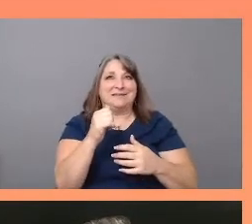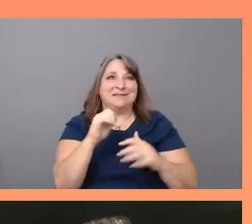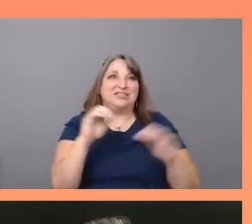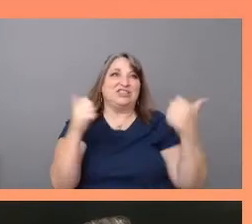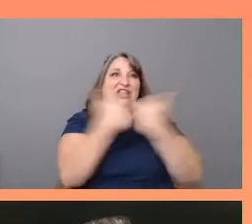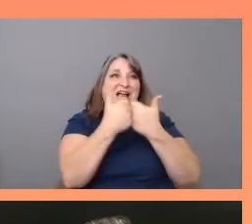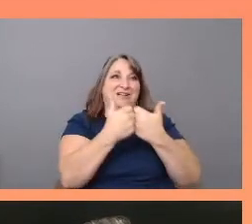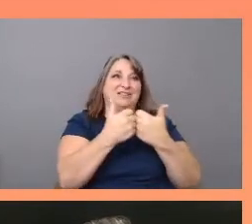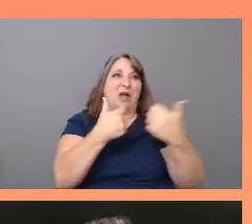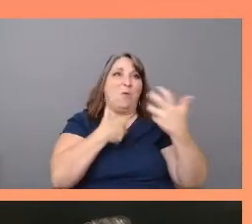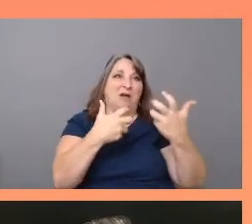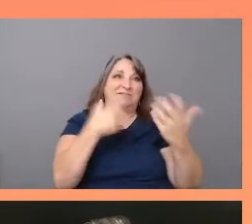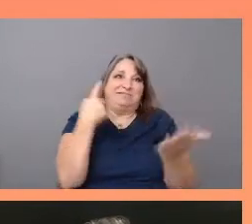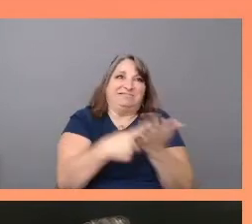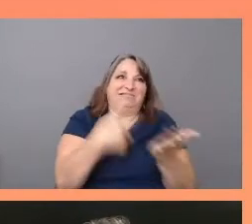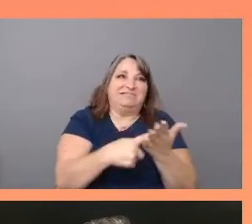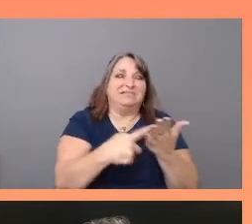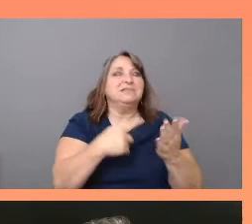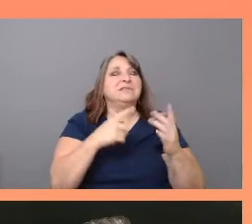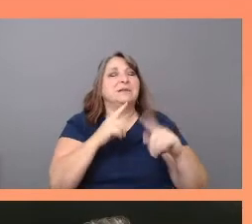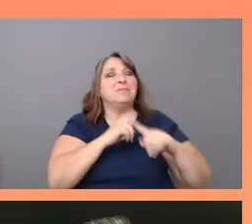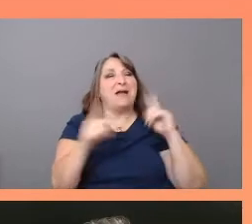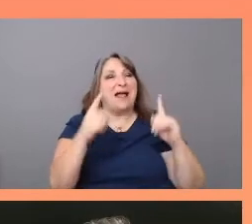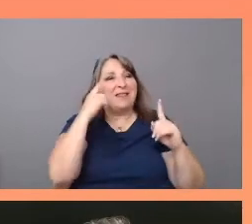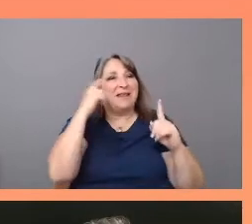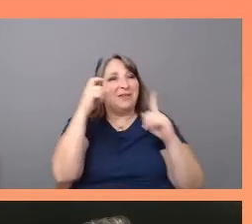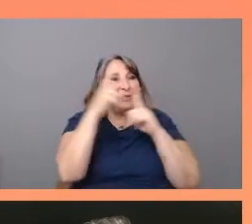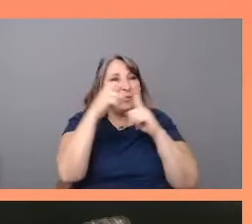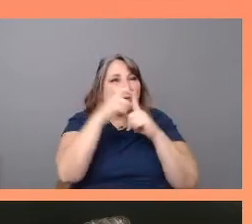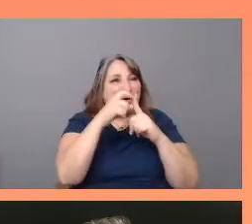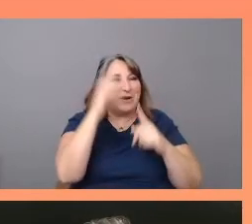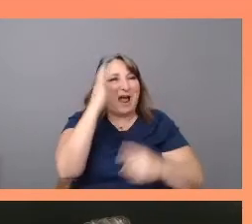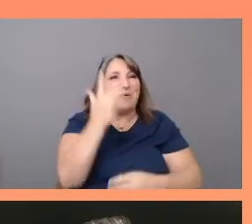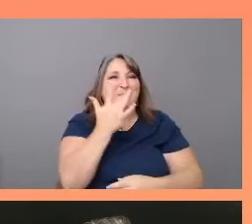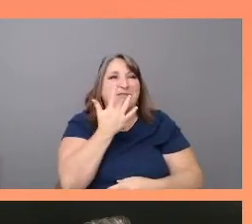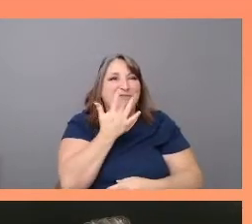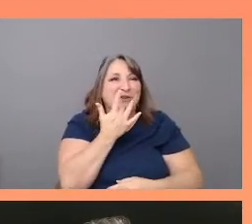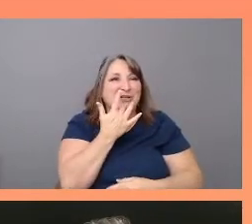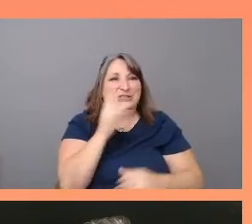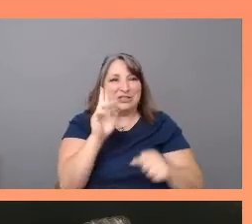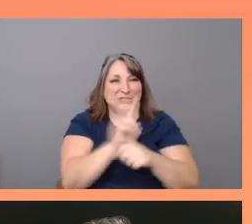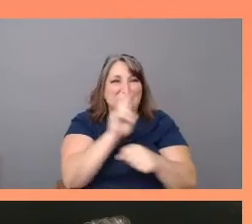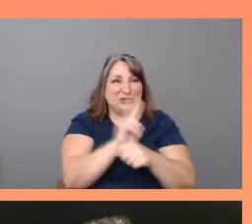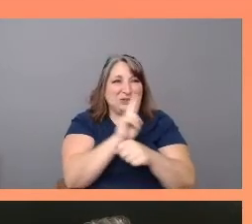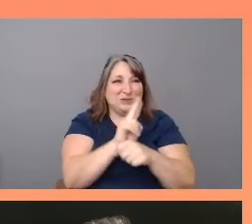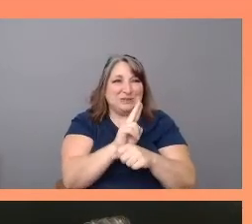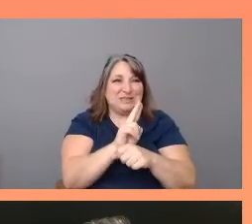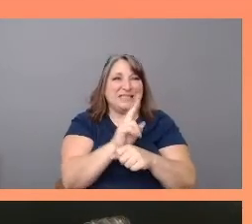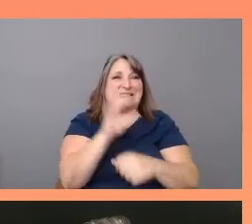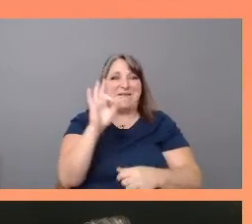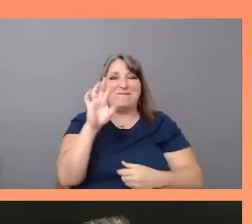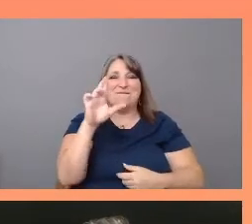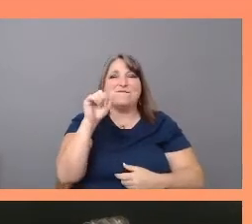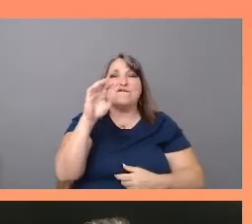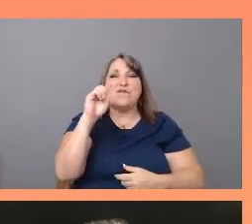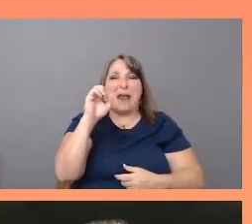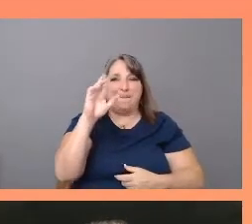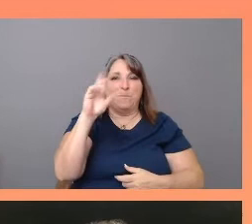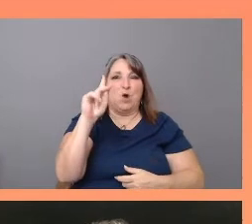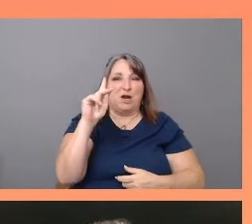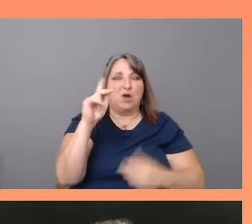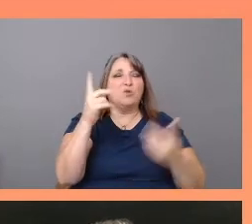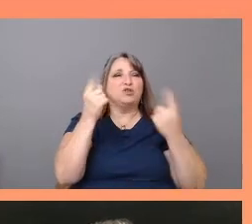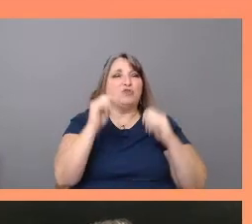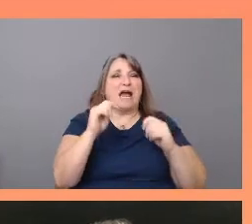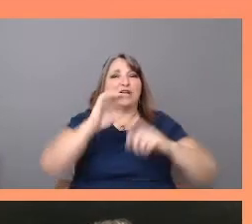I think the word I would prefer to, and I probably should use more, as framework. I think what we're trying to create